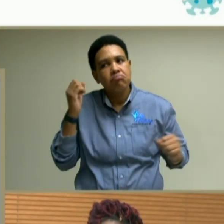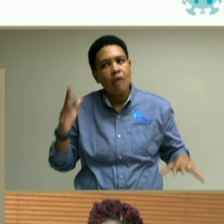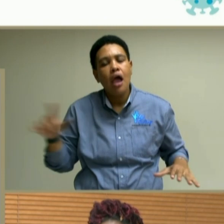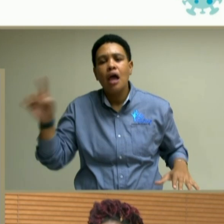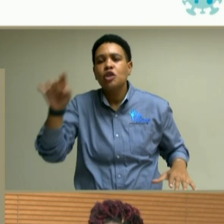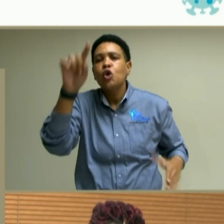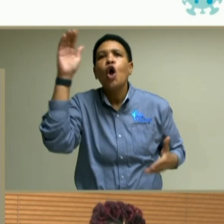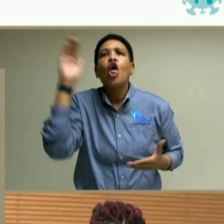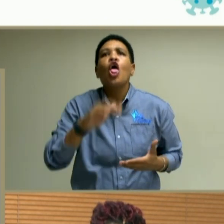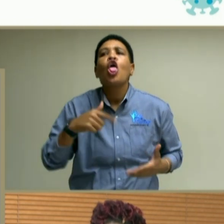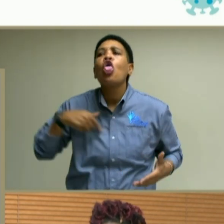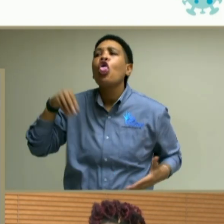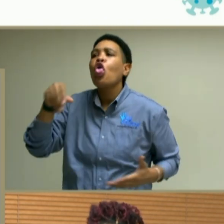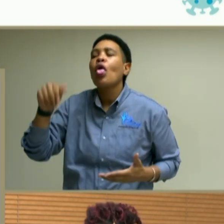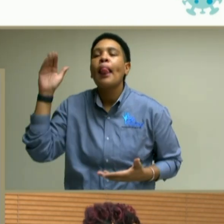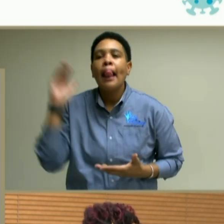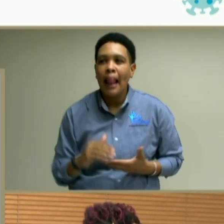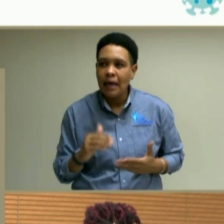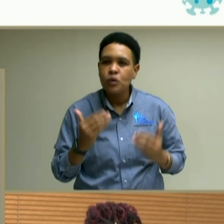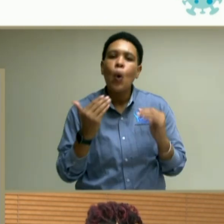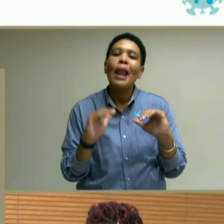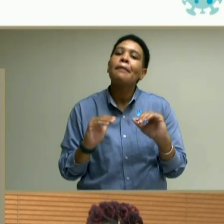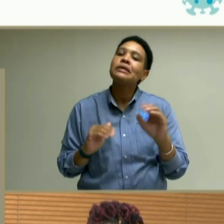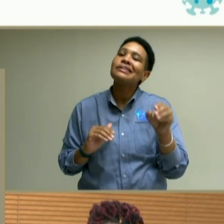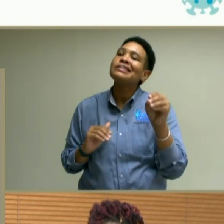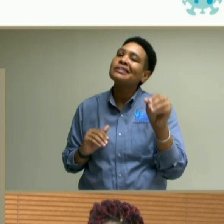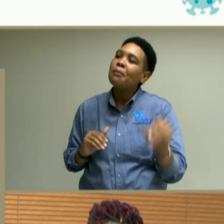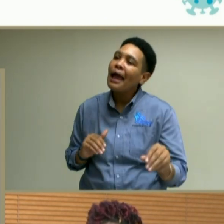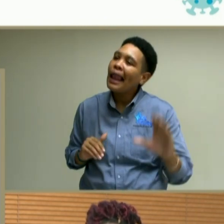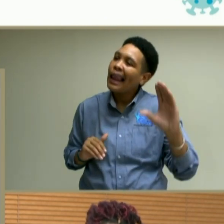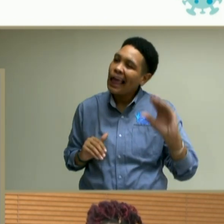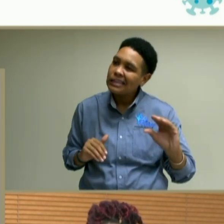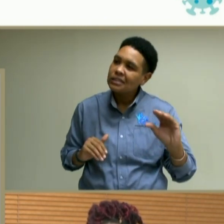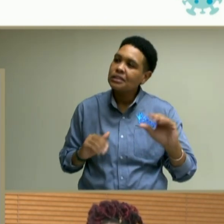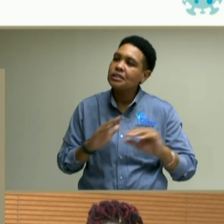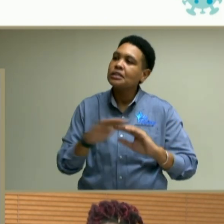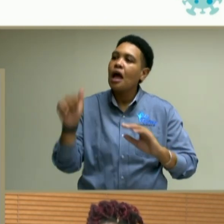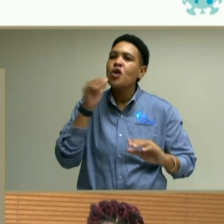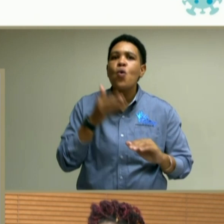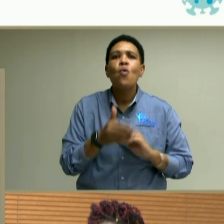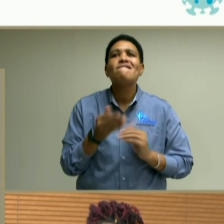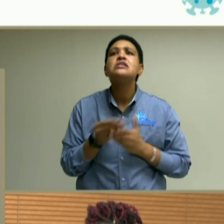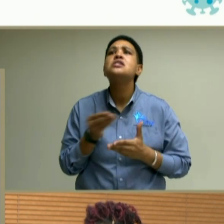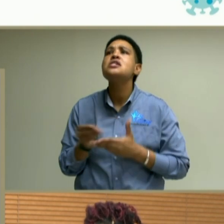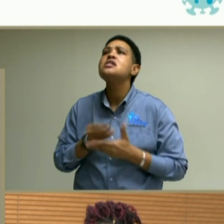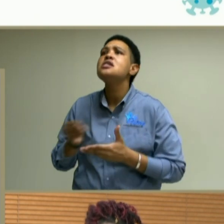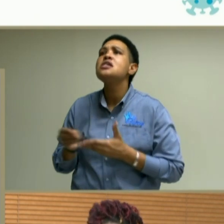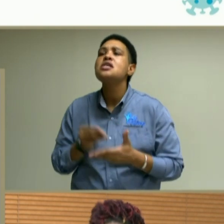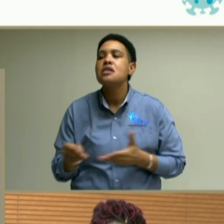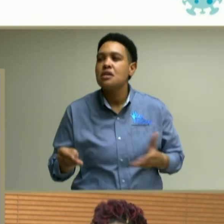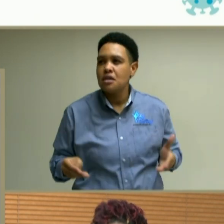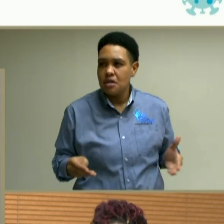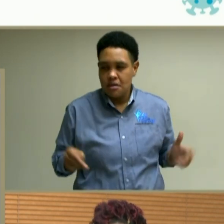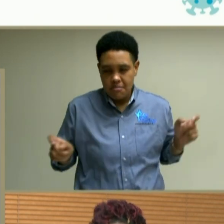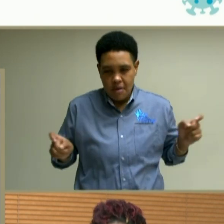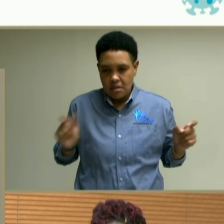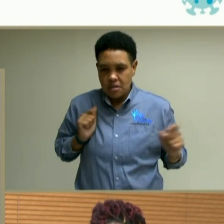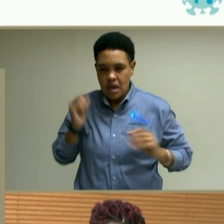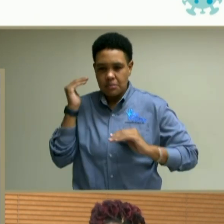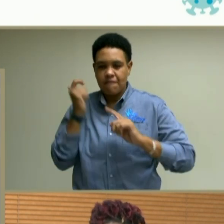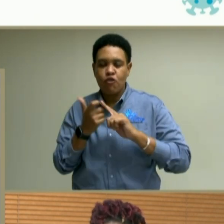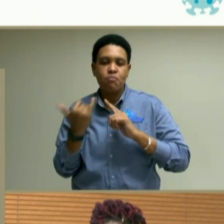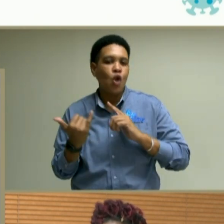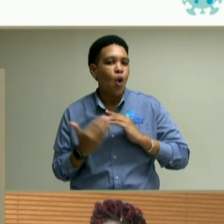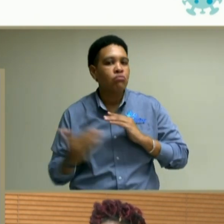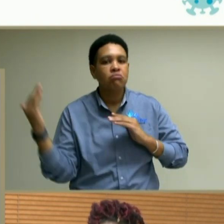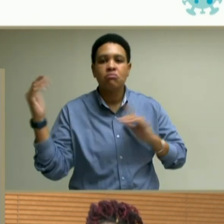due to spending. So limit your spending. Try not to overindulge and manage your expectations from